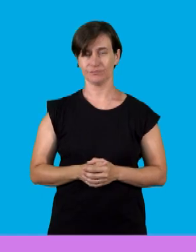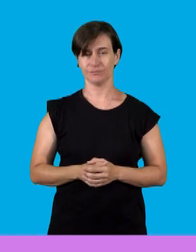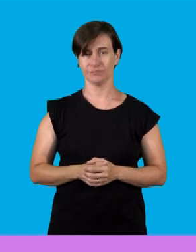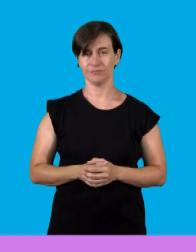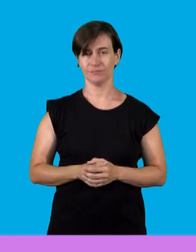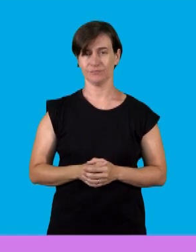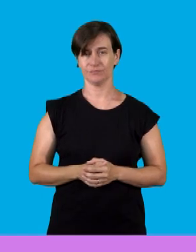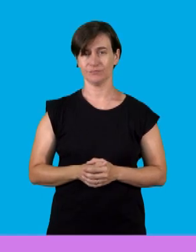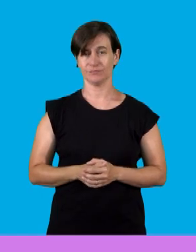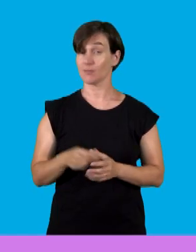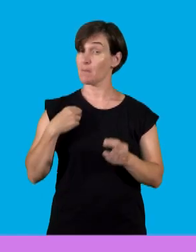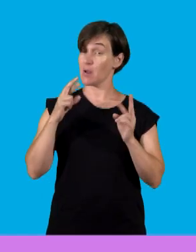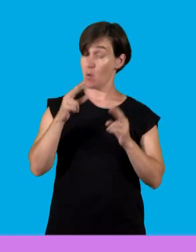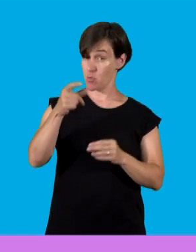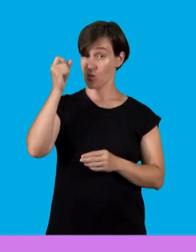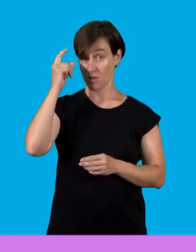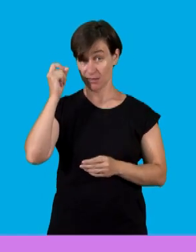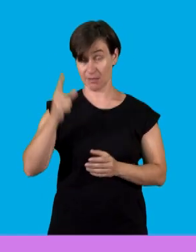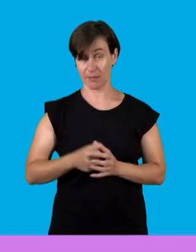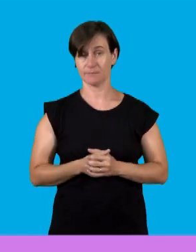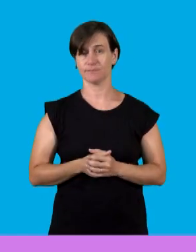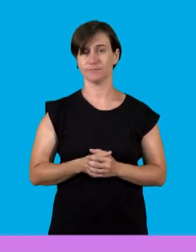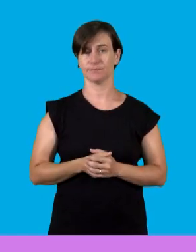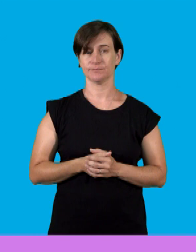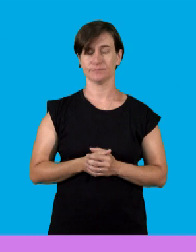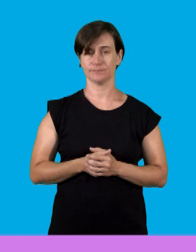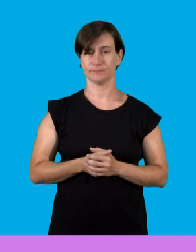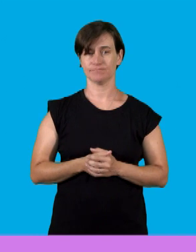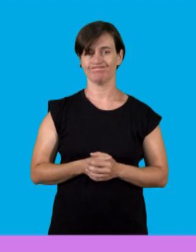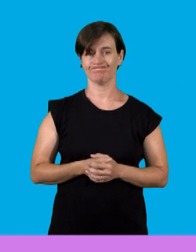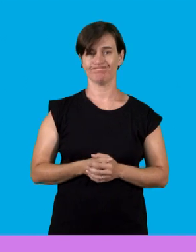12.92. Okay, I hope that is clear to all of you. So therefore, I'll say